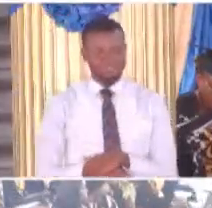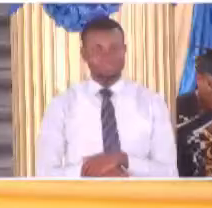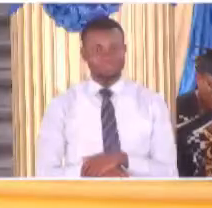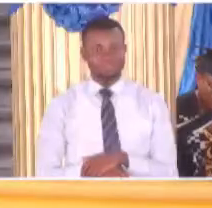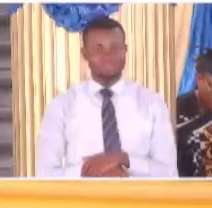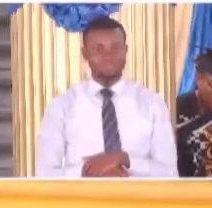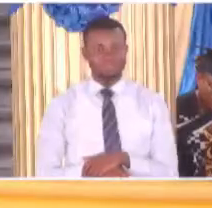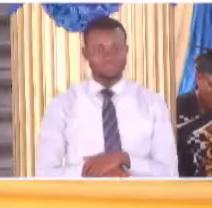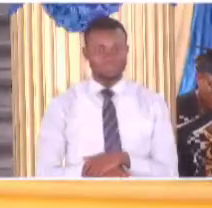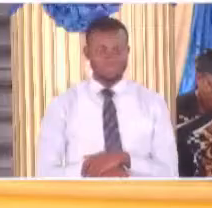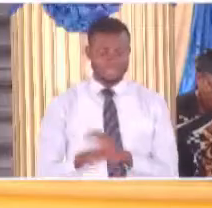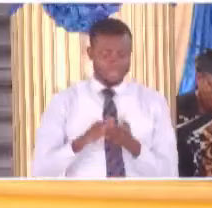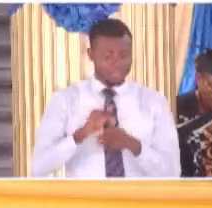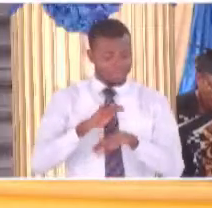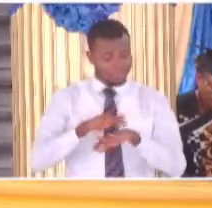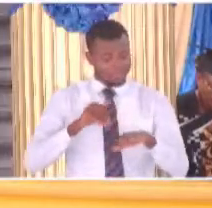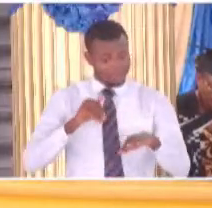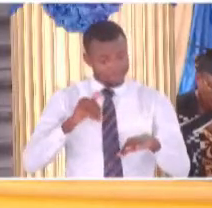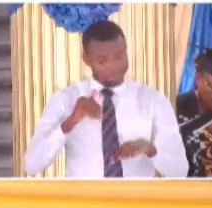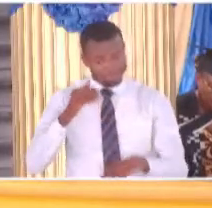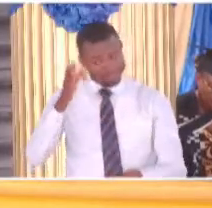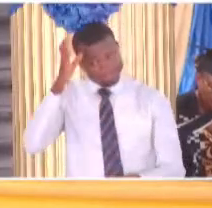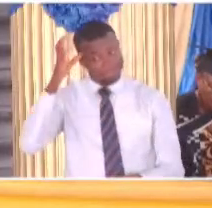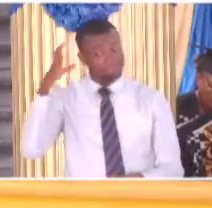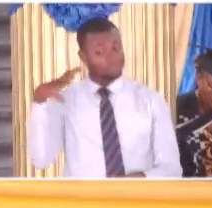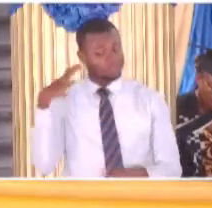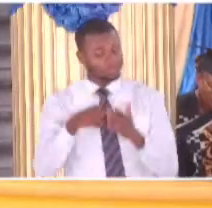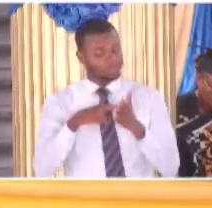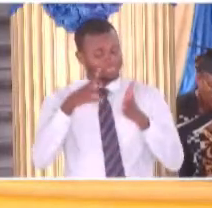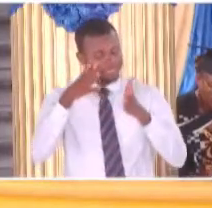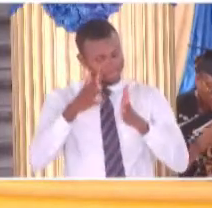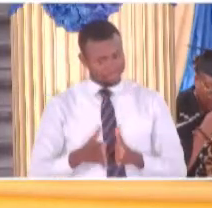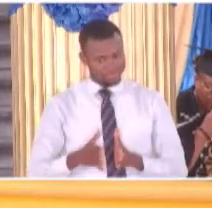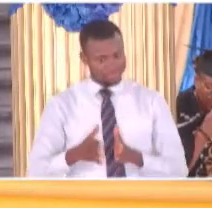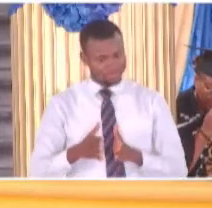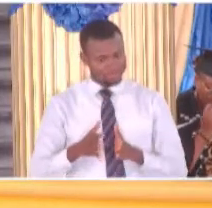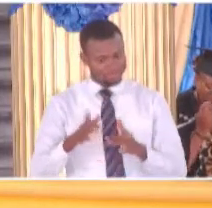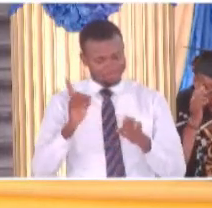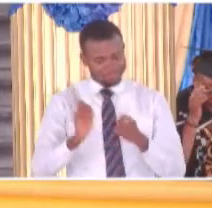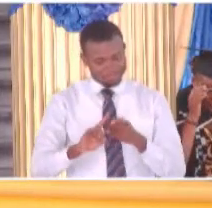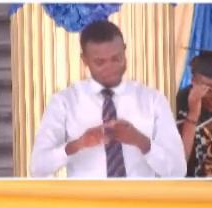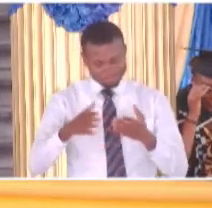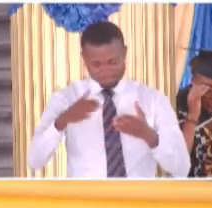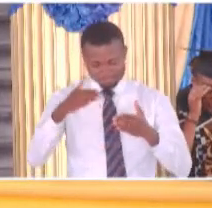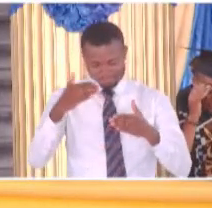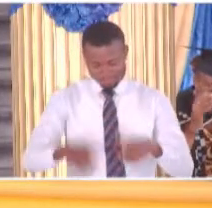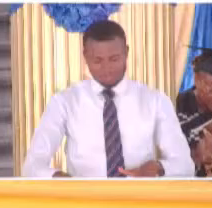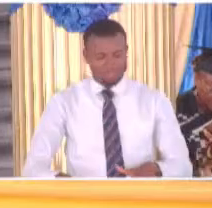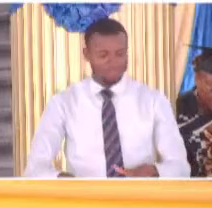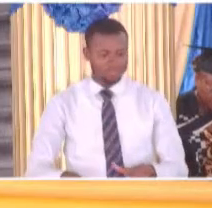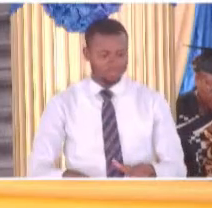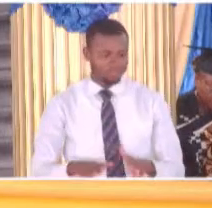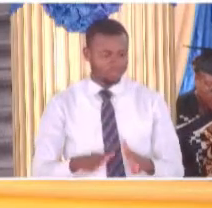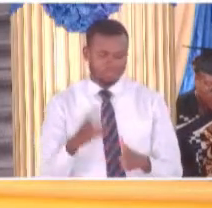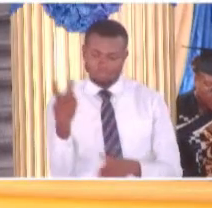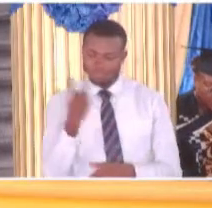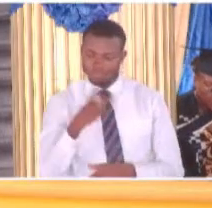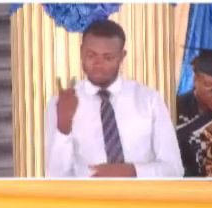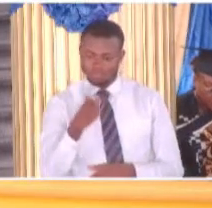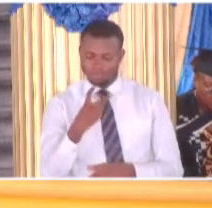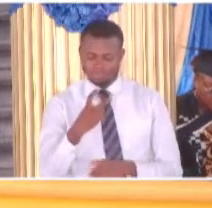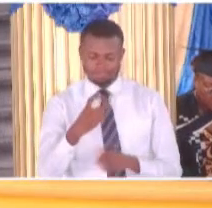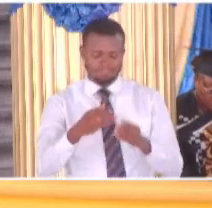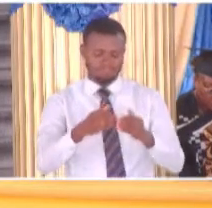I'll now call on the Chancellor's representative to give the closing remarks and dissolve